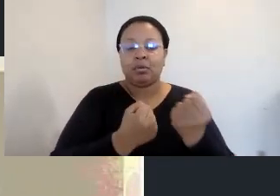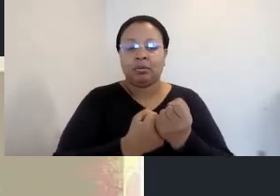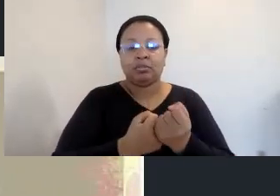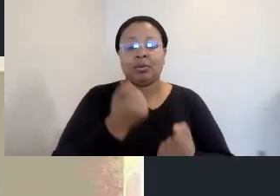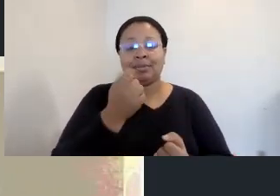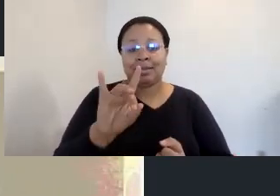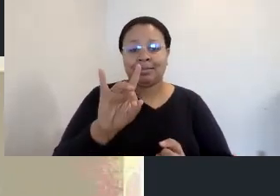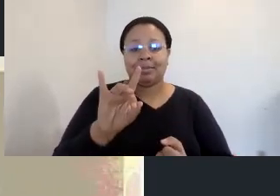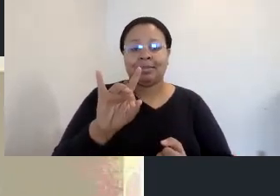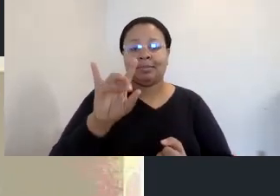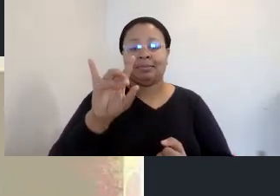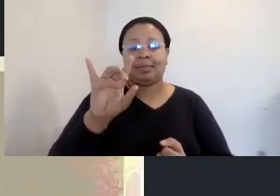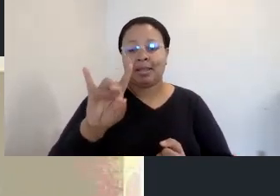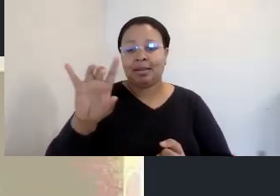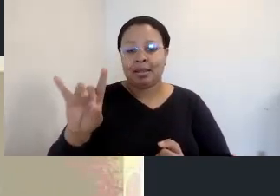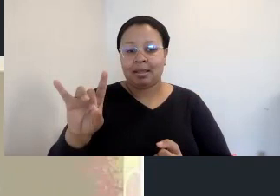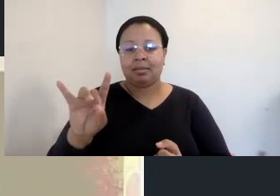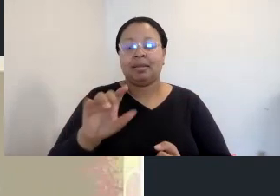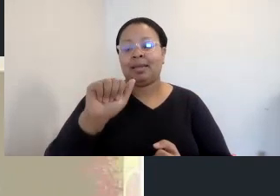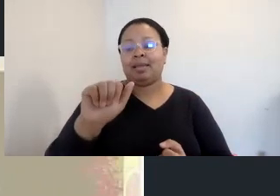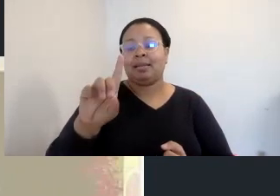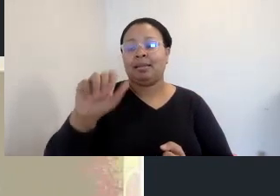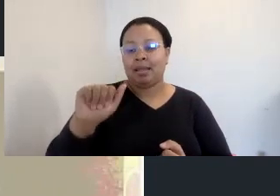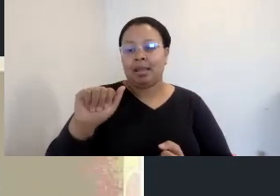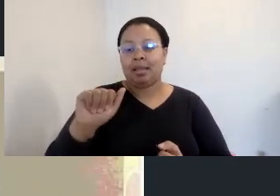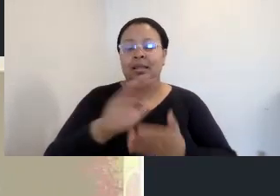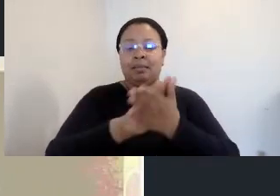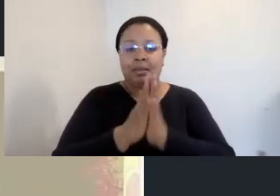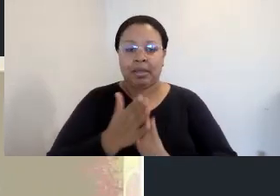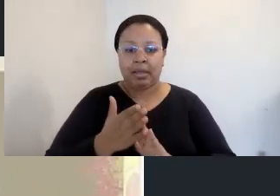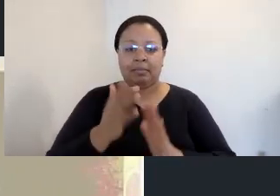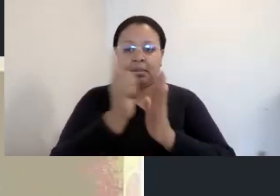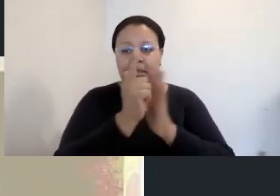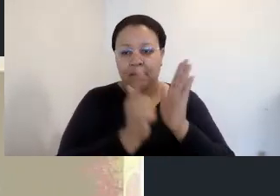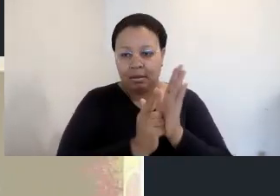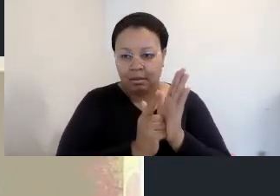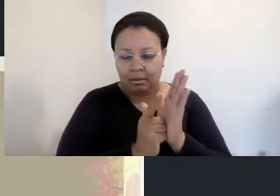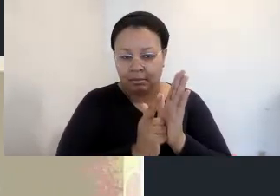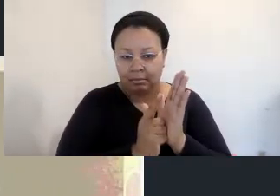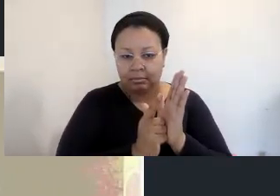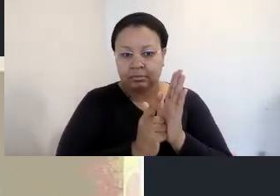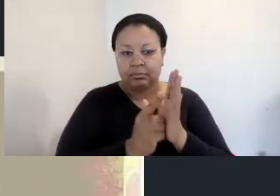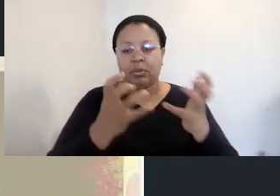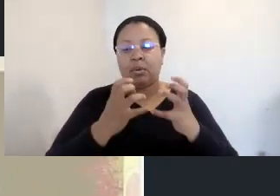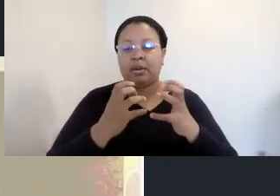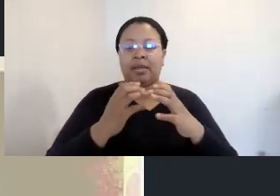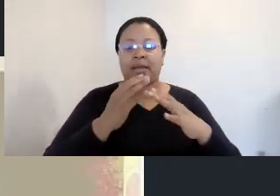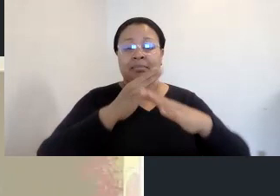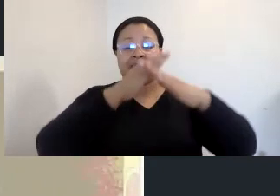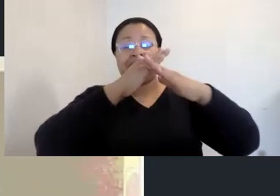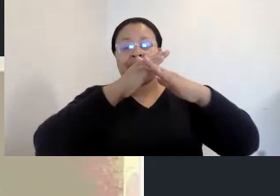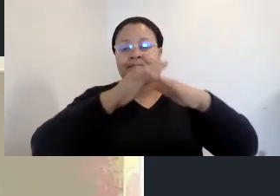law, saying, "Let the shameful wall of exclusion finally come tumbling down." In